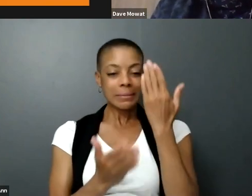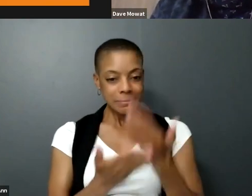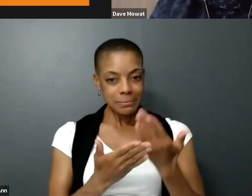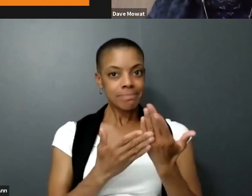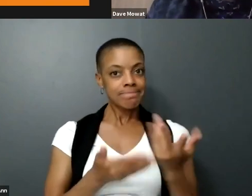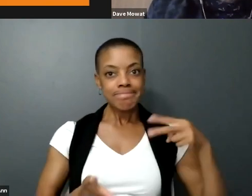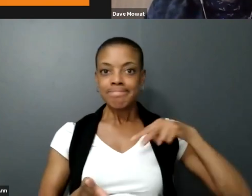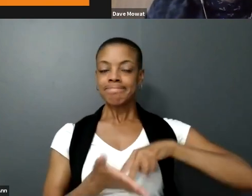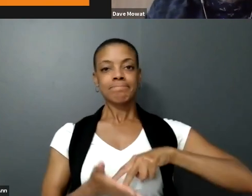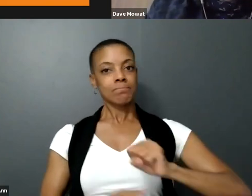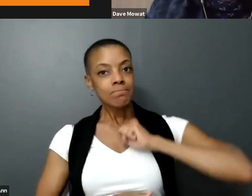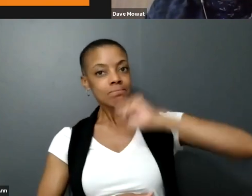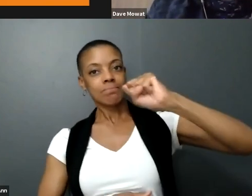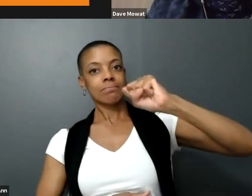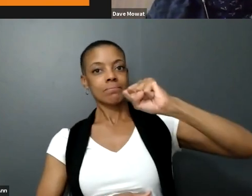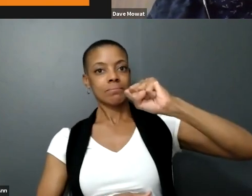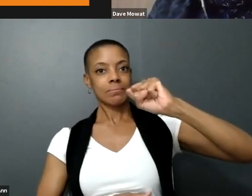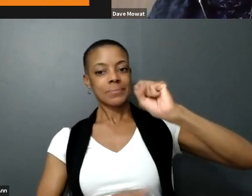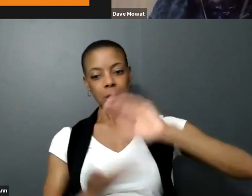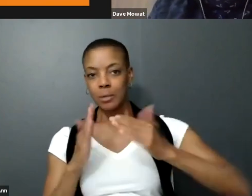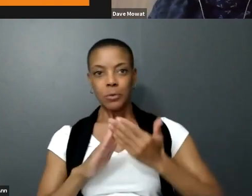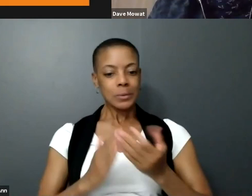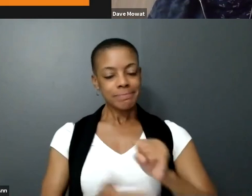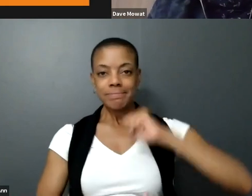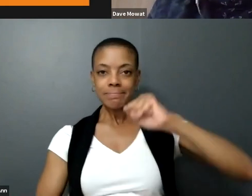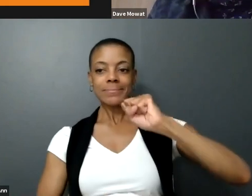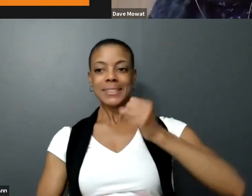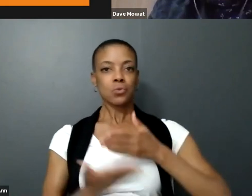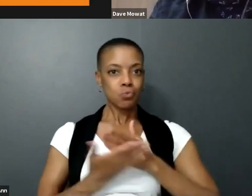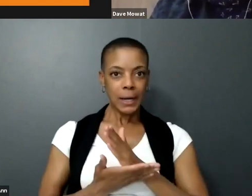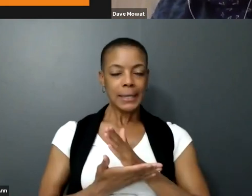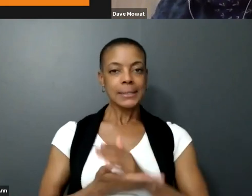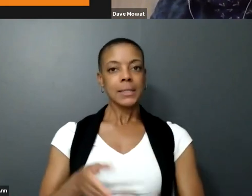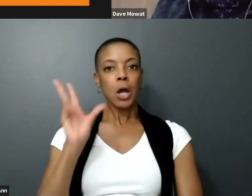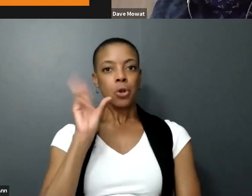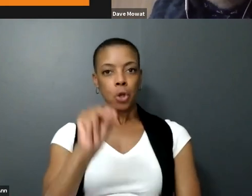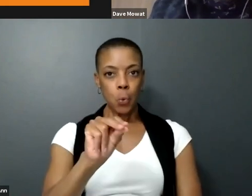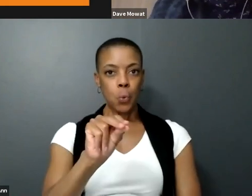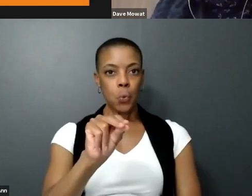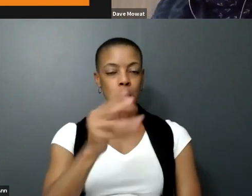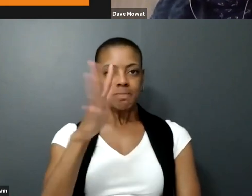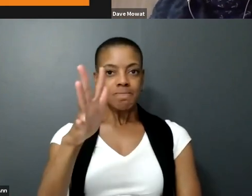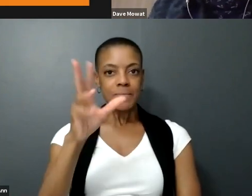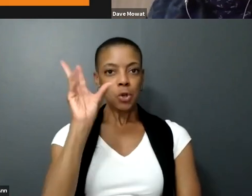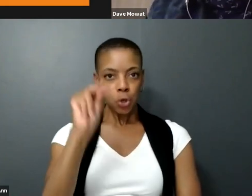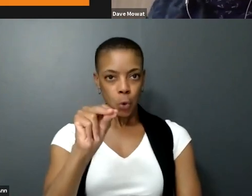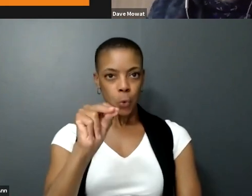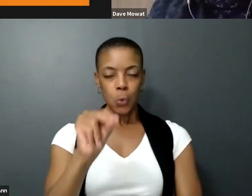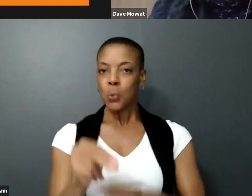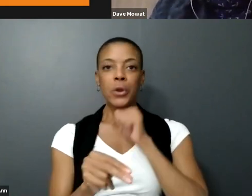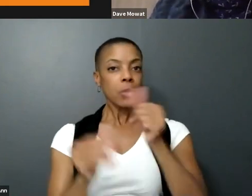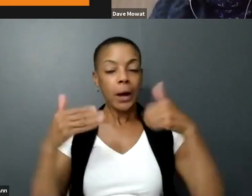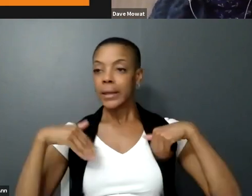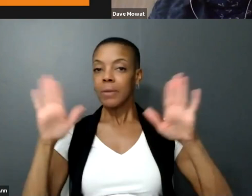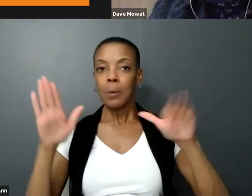It's one issue of a community standing up for its rights and saying, no way, no way are we going to ever bow down to